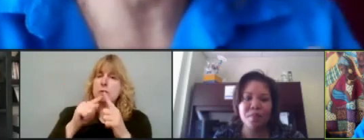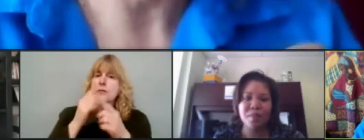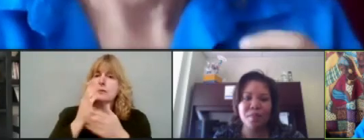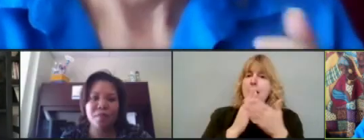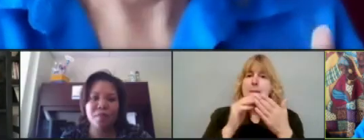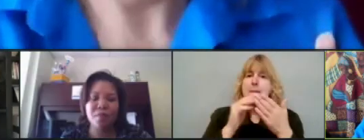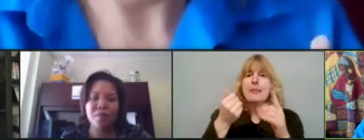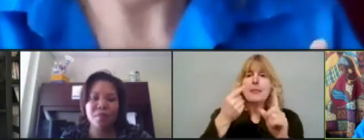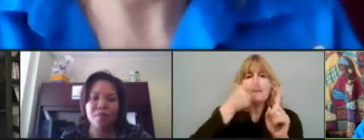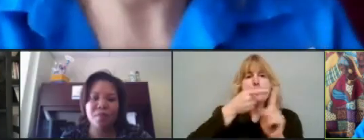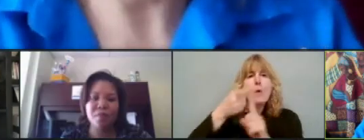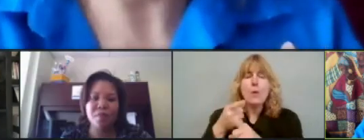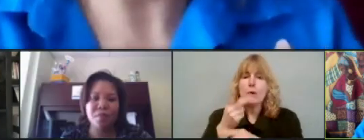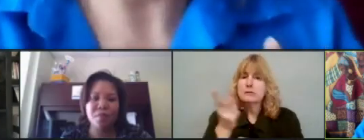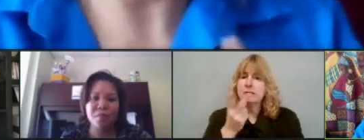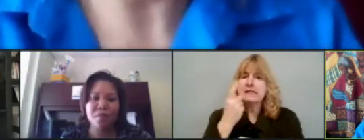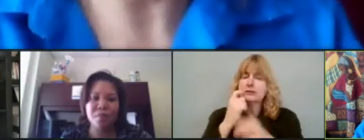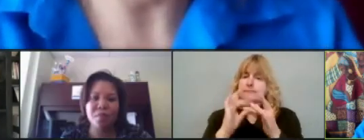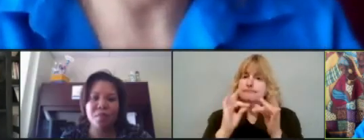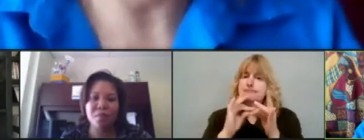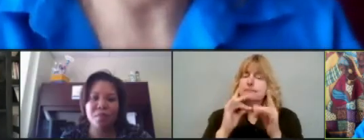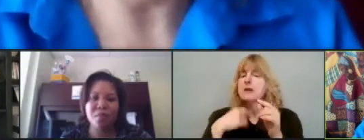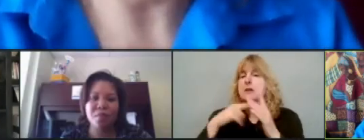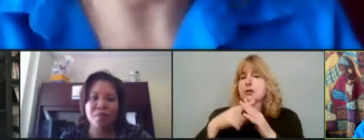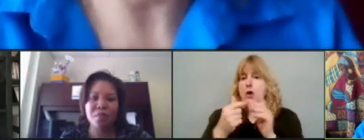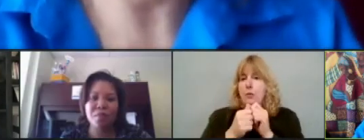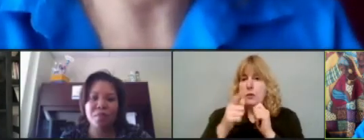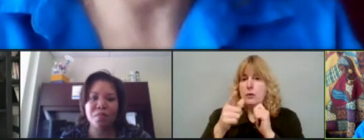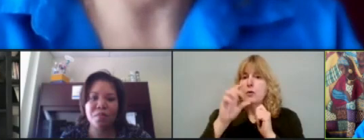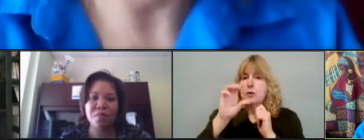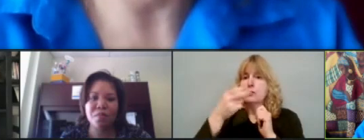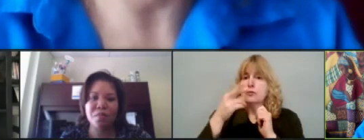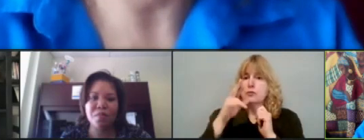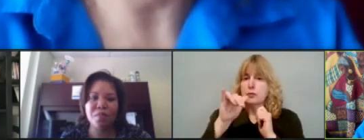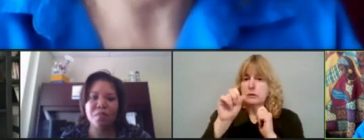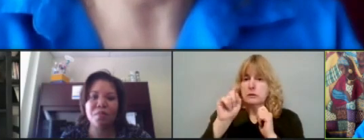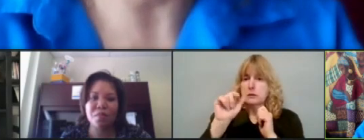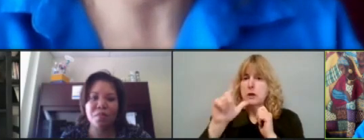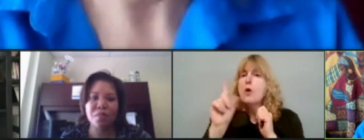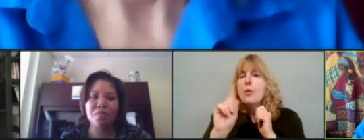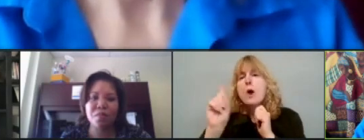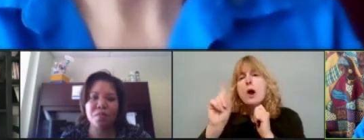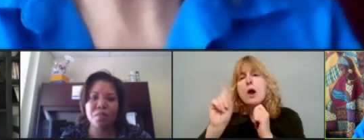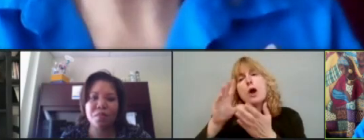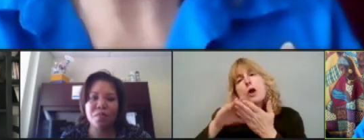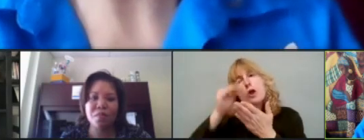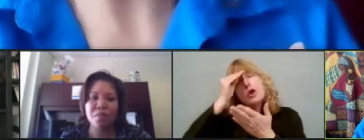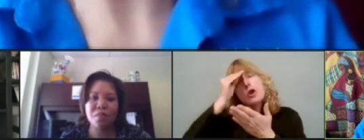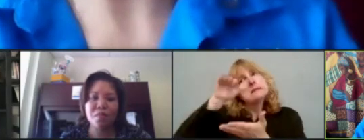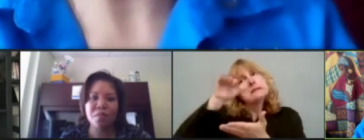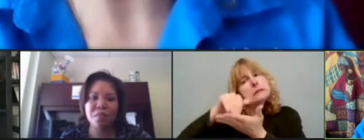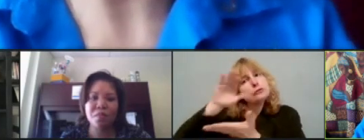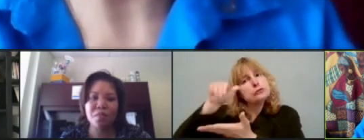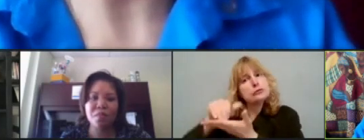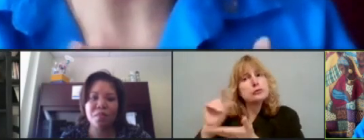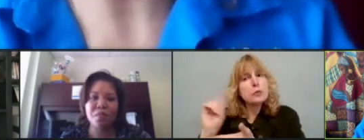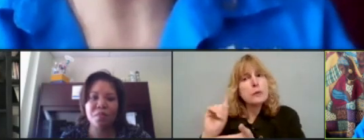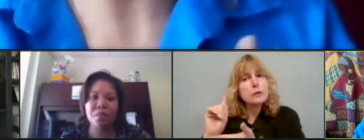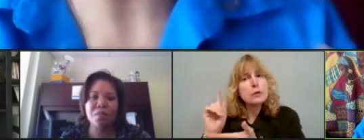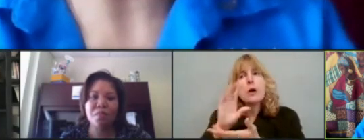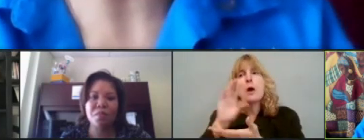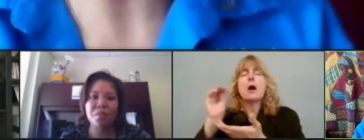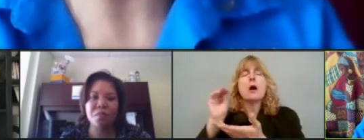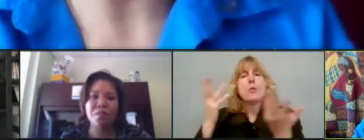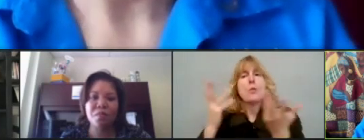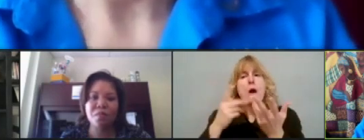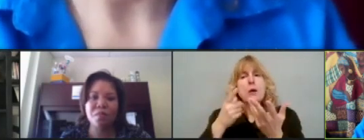start with you. So where are the learning centers and what's the criteria that